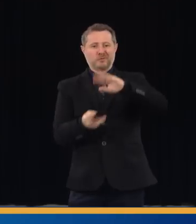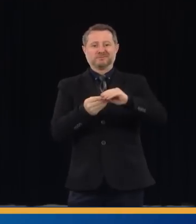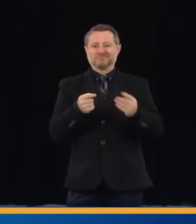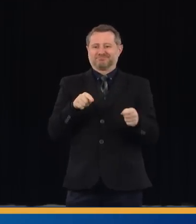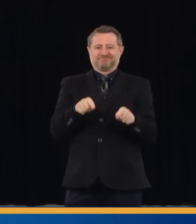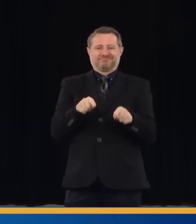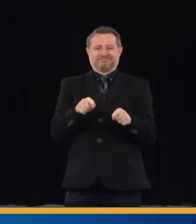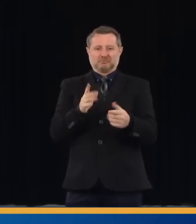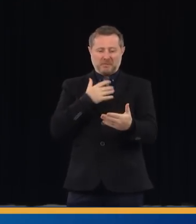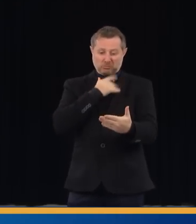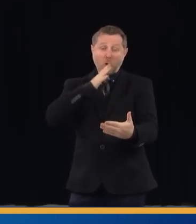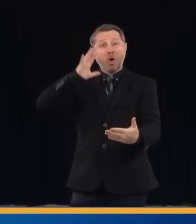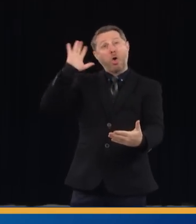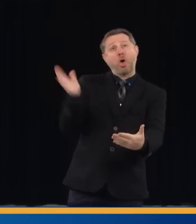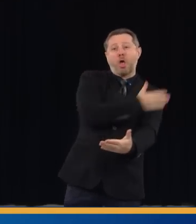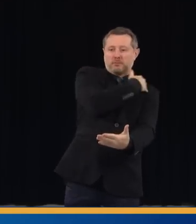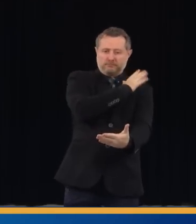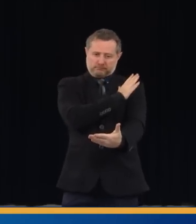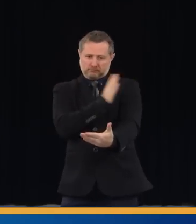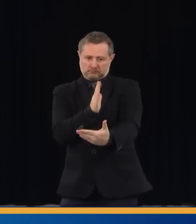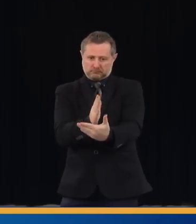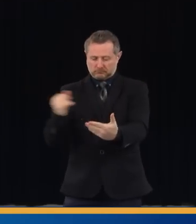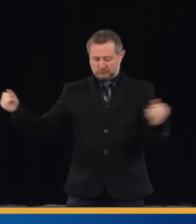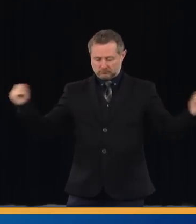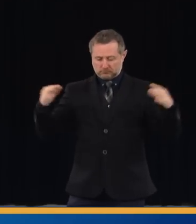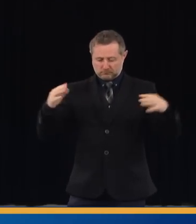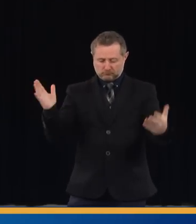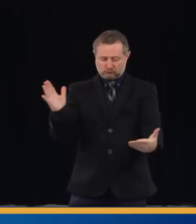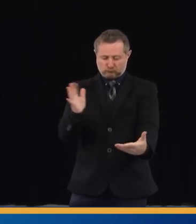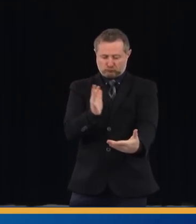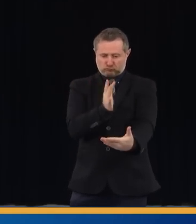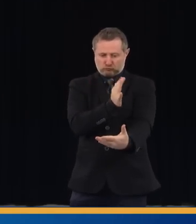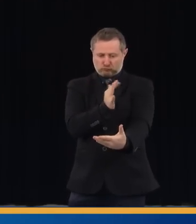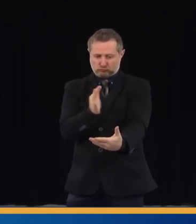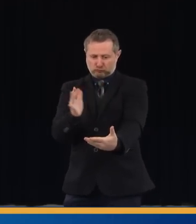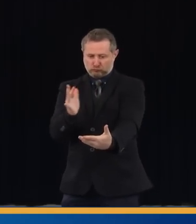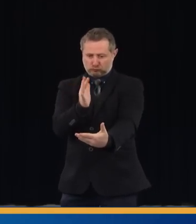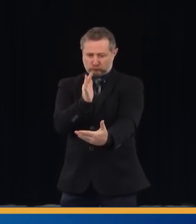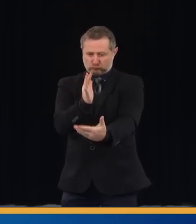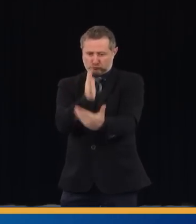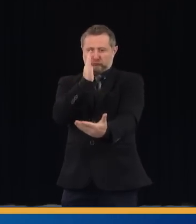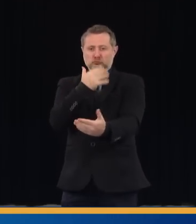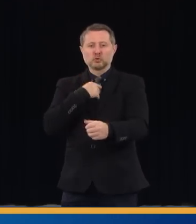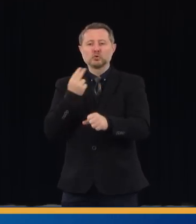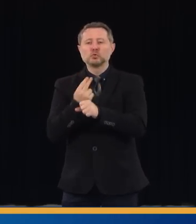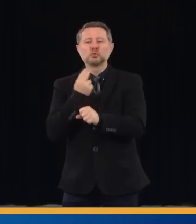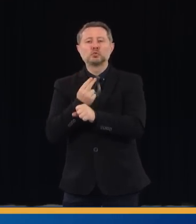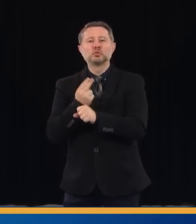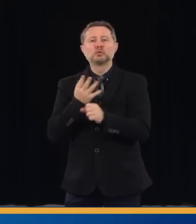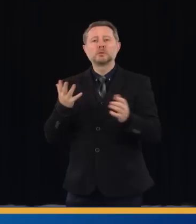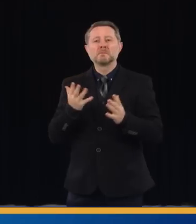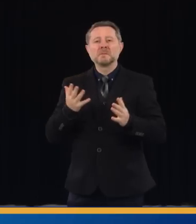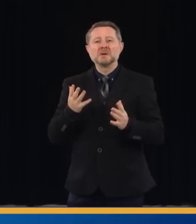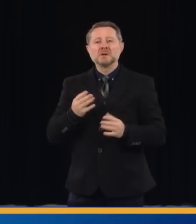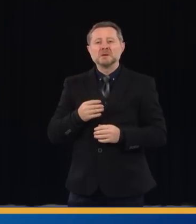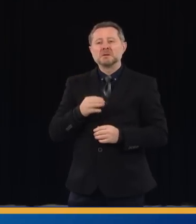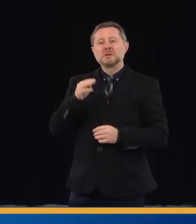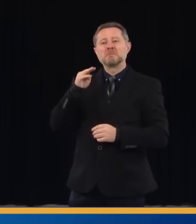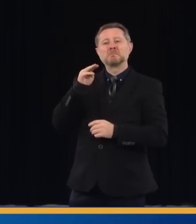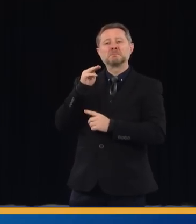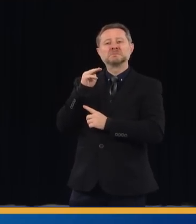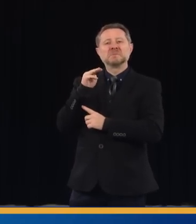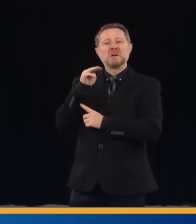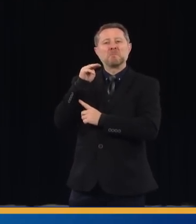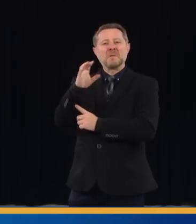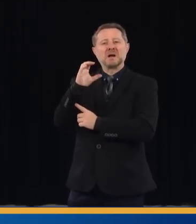many different people out there with many different models. We use McKinsey, which is a consultant to the state, for this